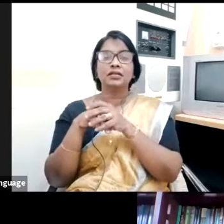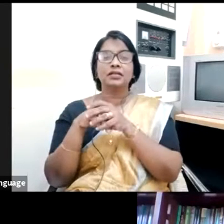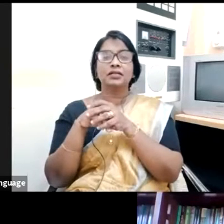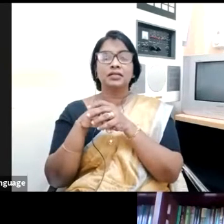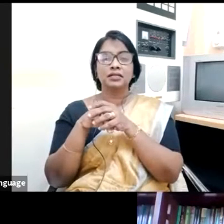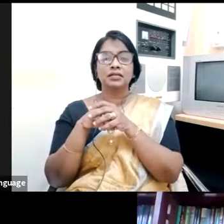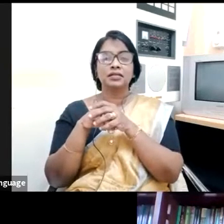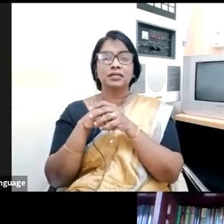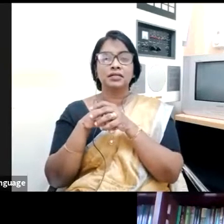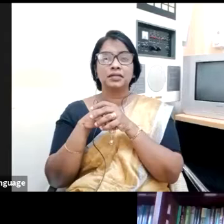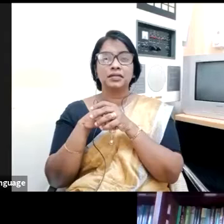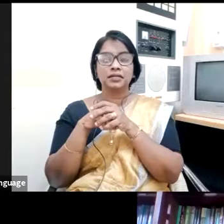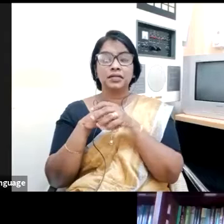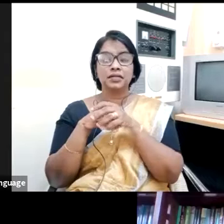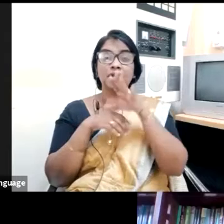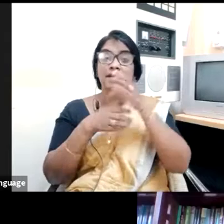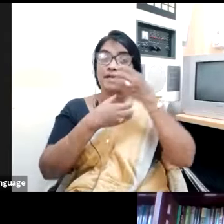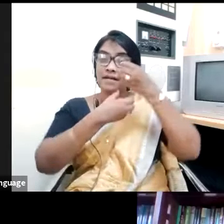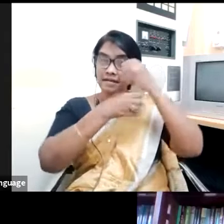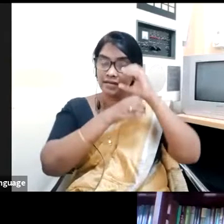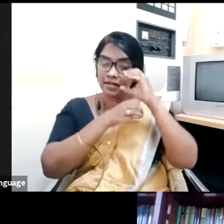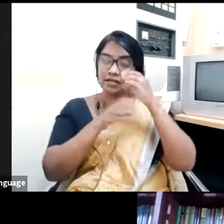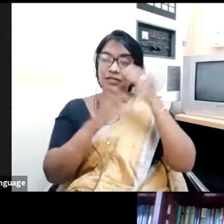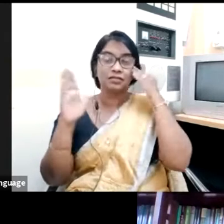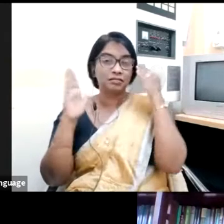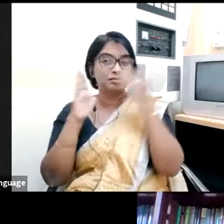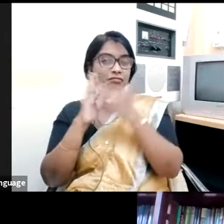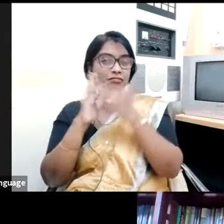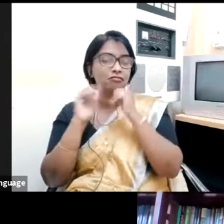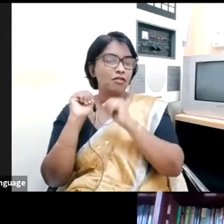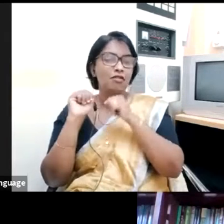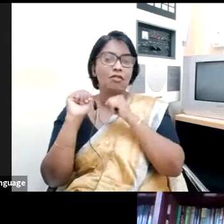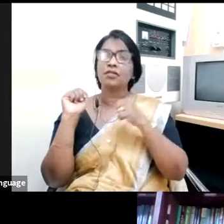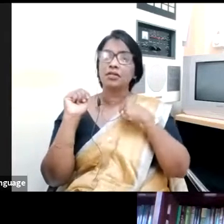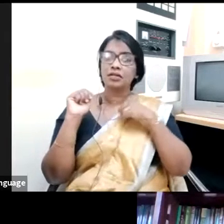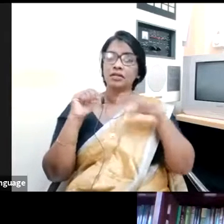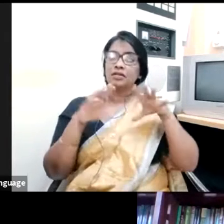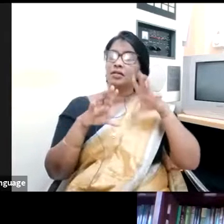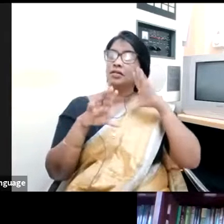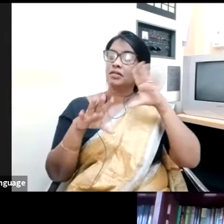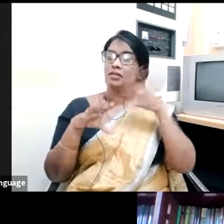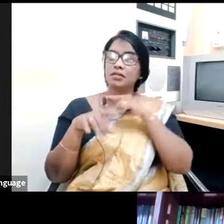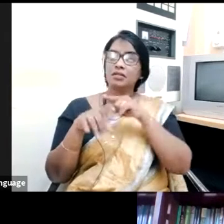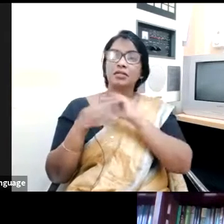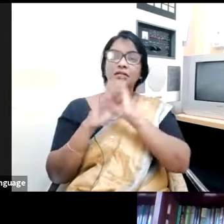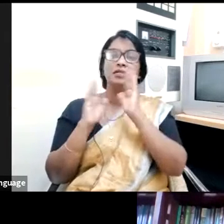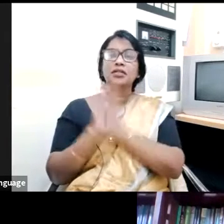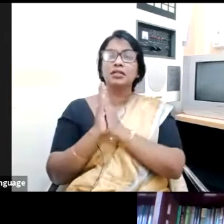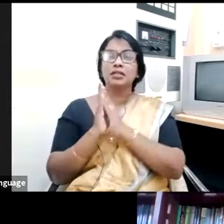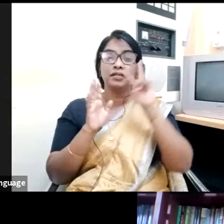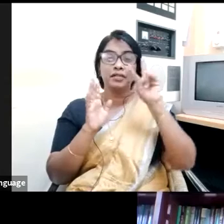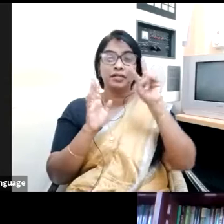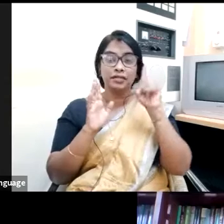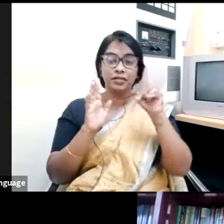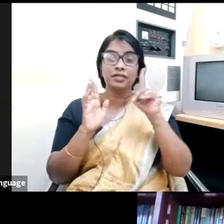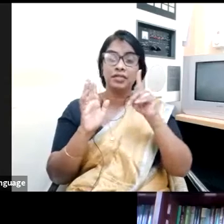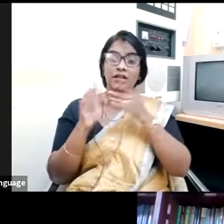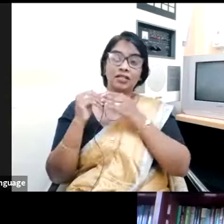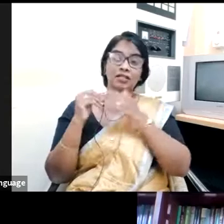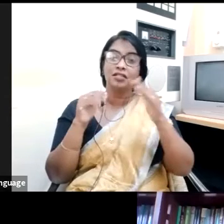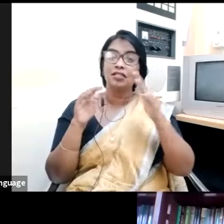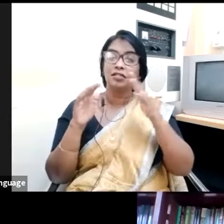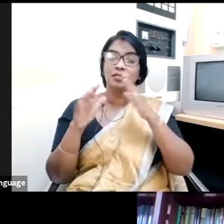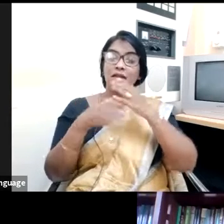won't be in this situation. And 21st century leaders are those who understand science and not deny